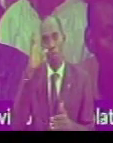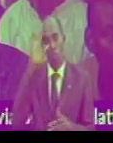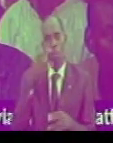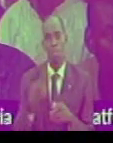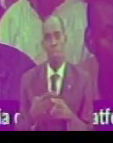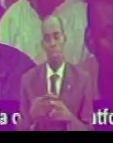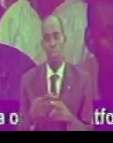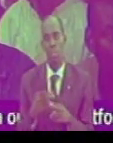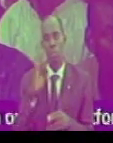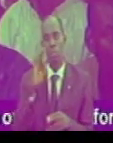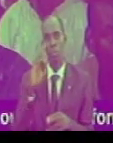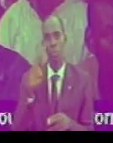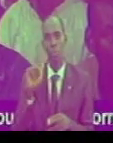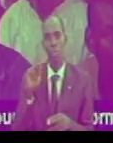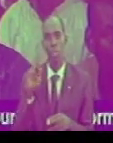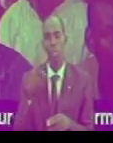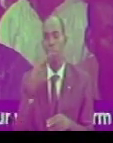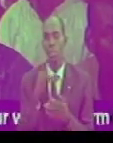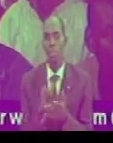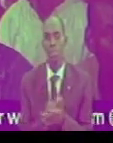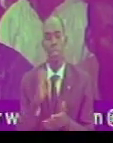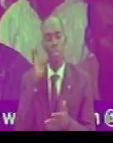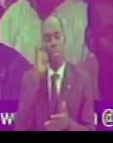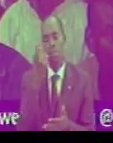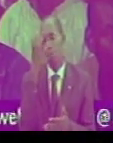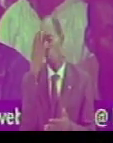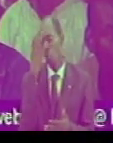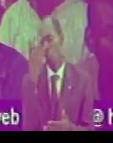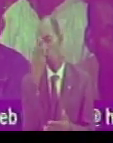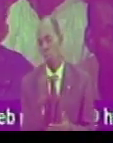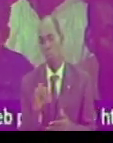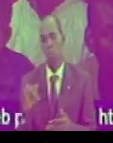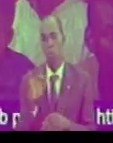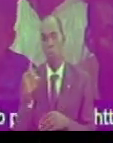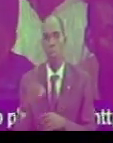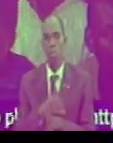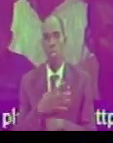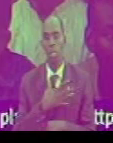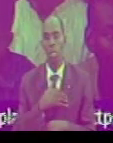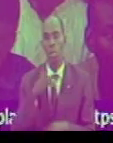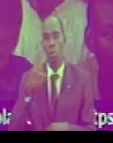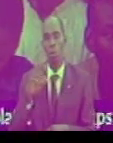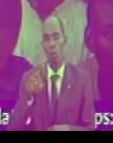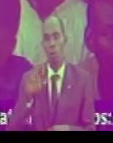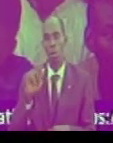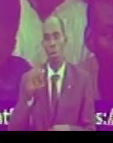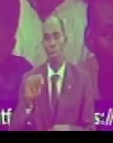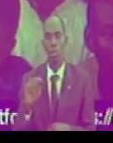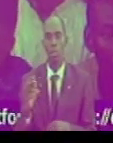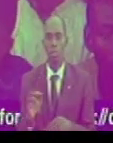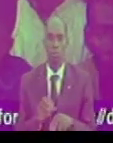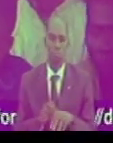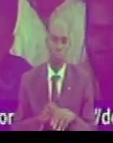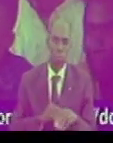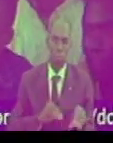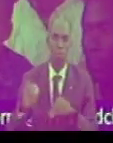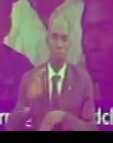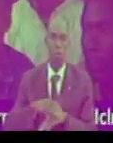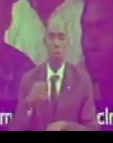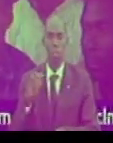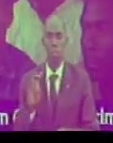ever since that day, he lost his ability to walk. This has been happening for the past 2 years. He's gone